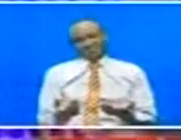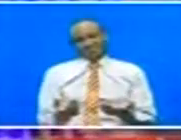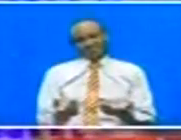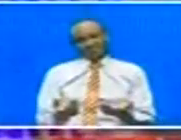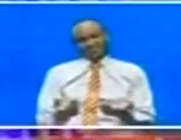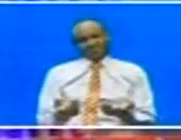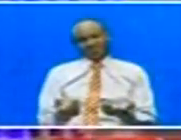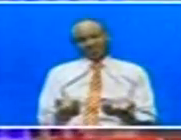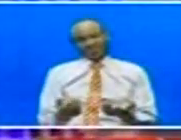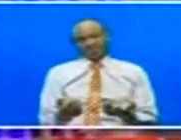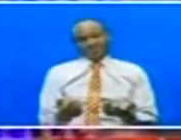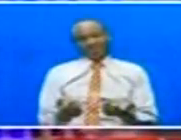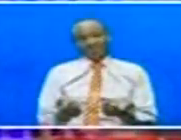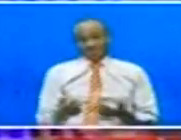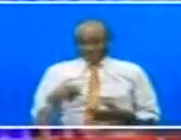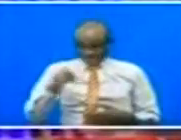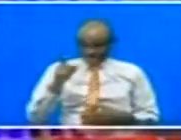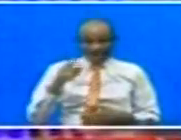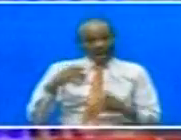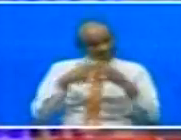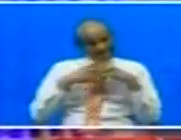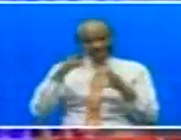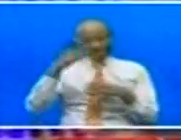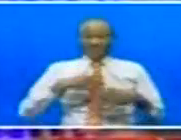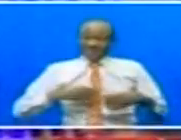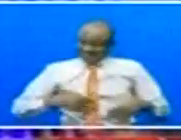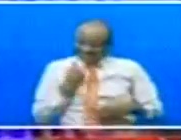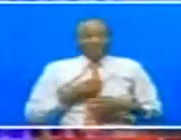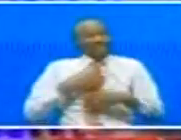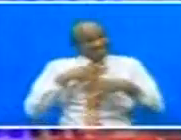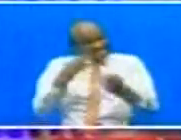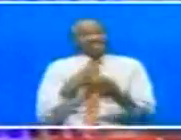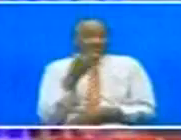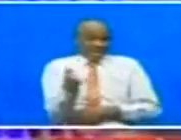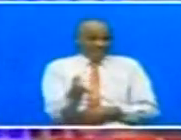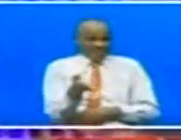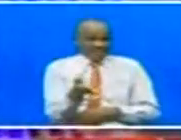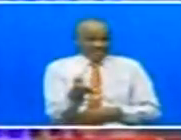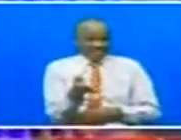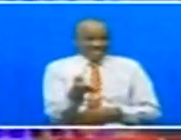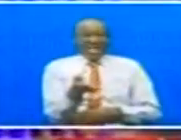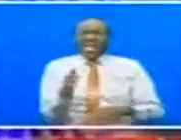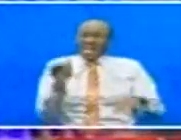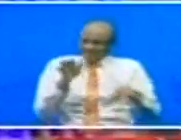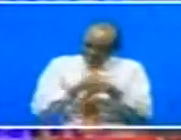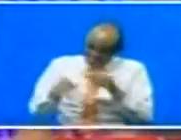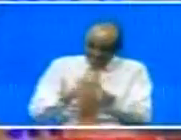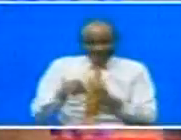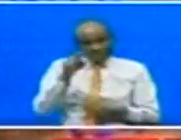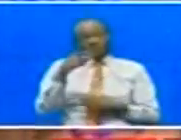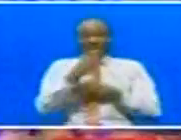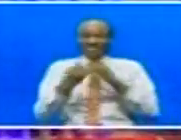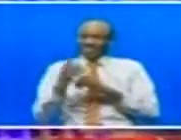The Americans have their own set of interests, and they override anything and everything about any